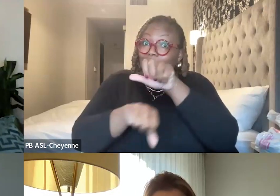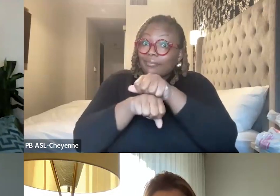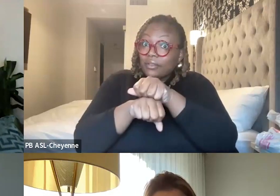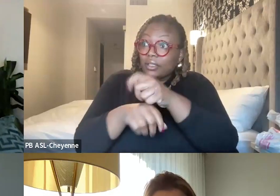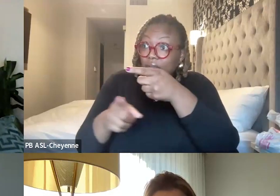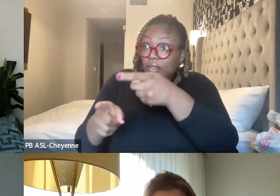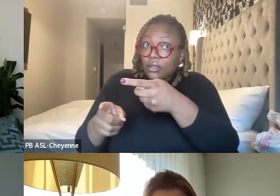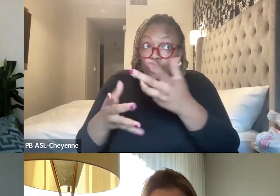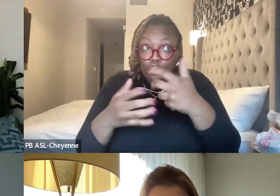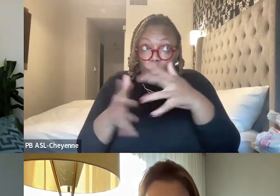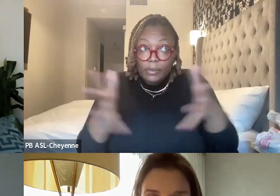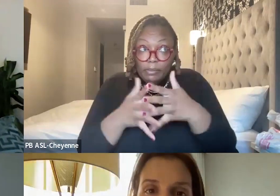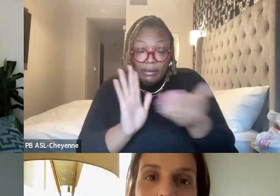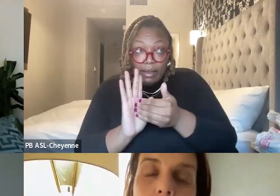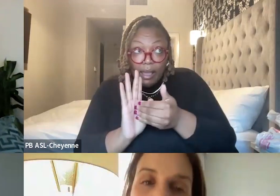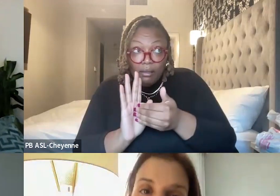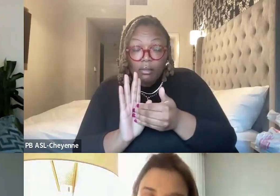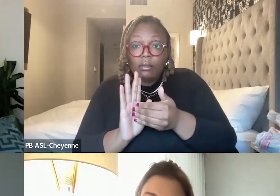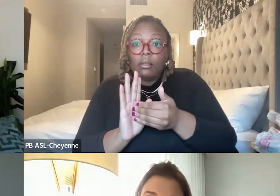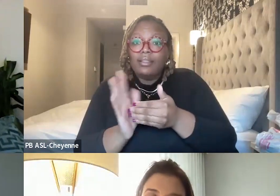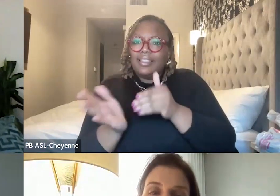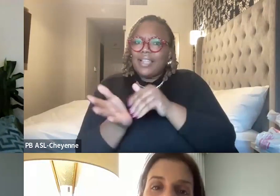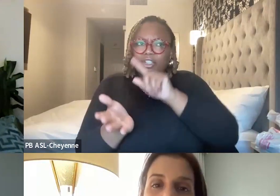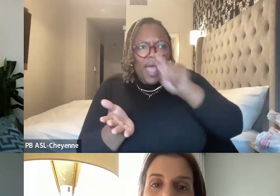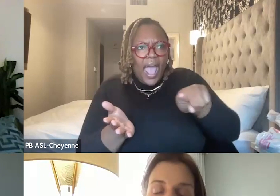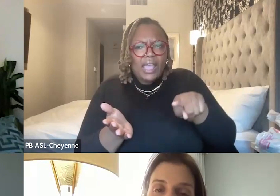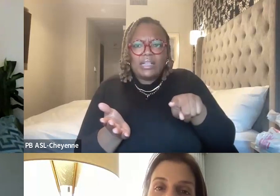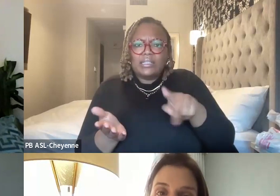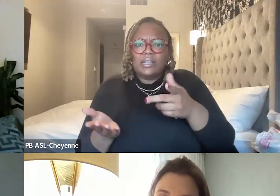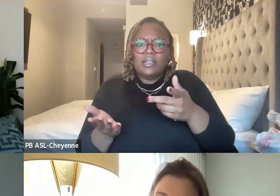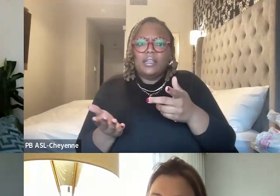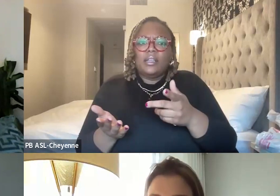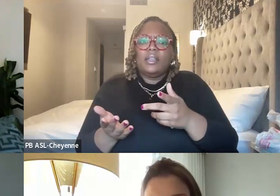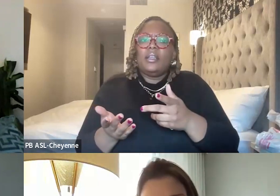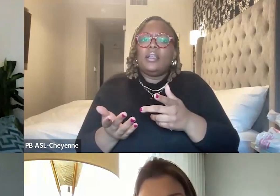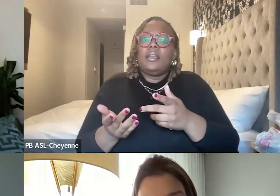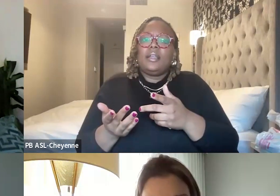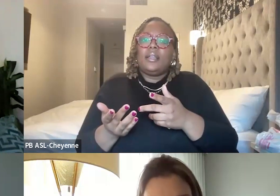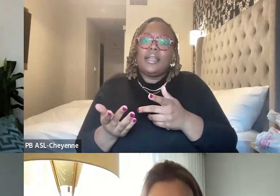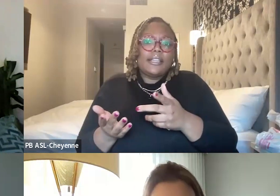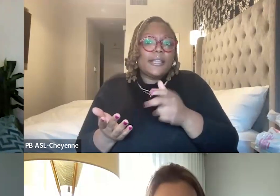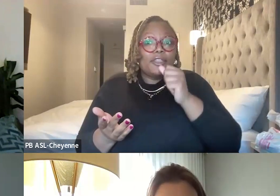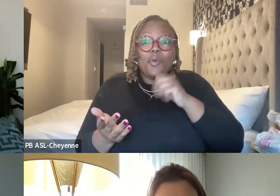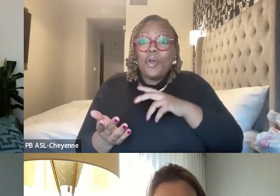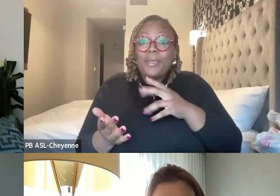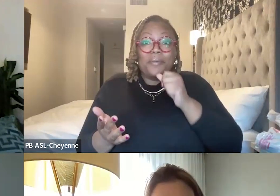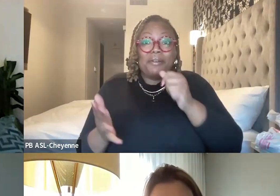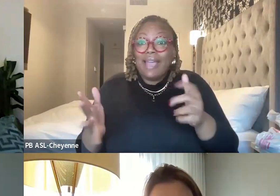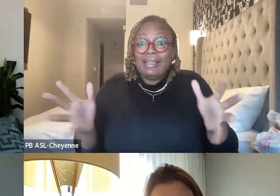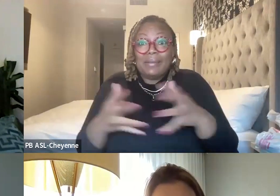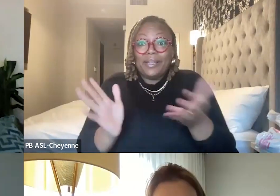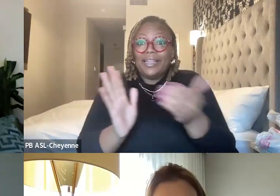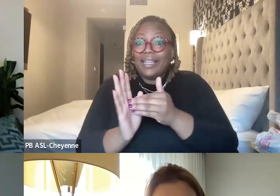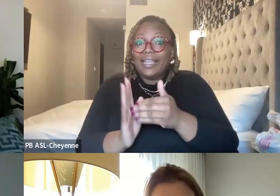pregnant again? So what will you do? And so the woman starts to make something and will not be pregnant again. And in Brazil, it's